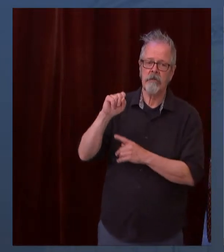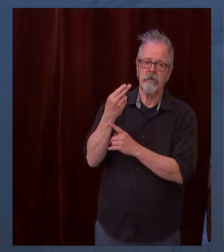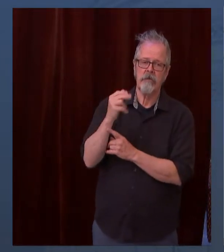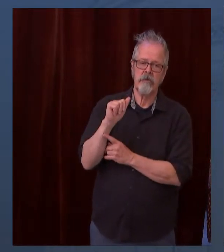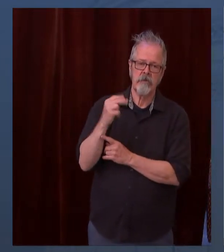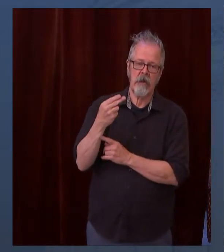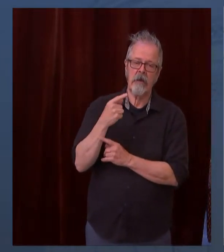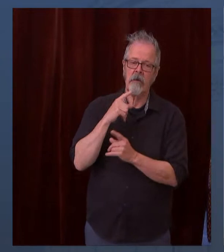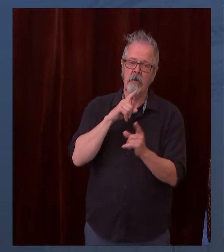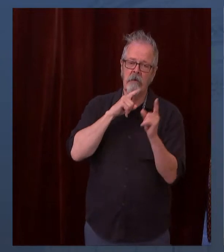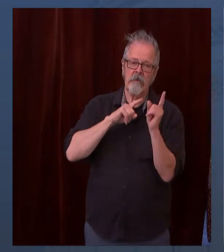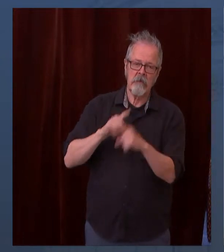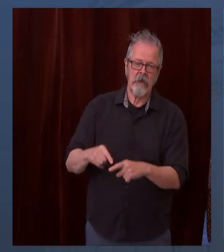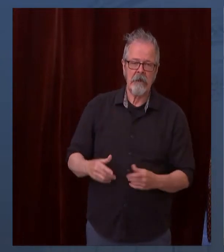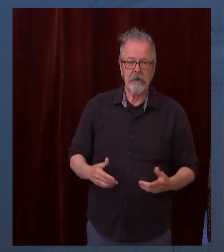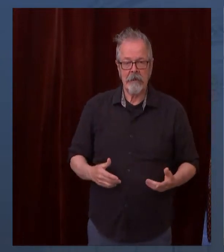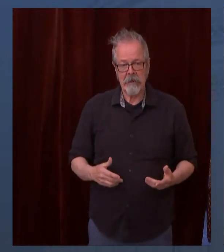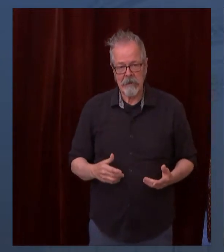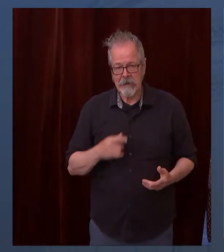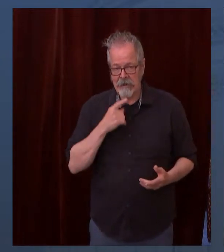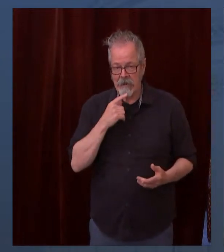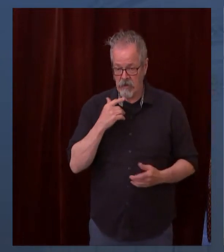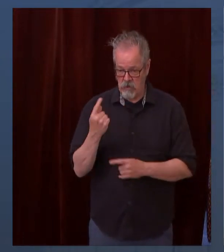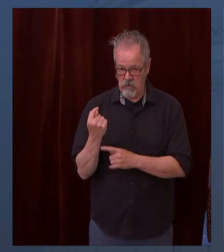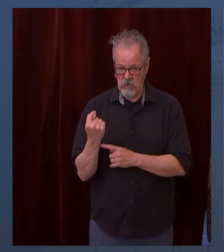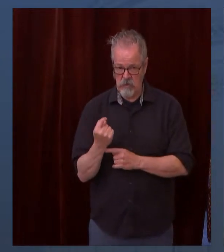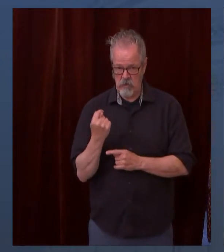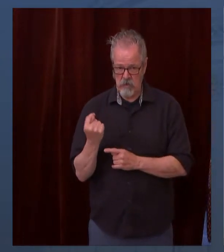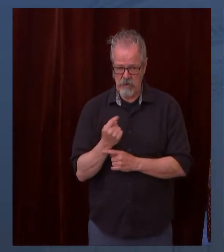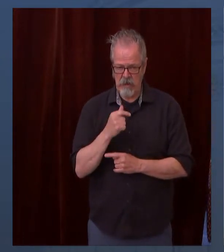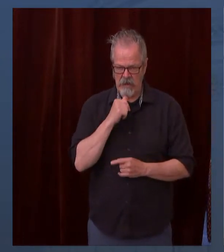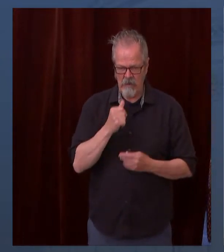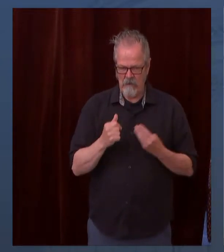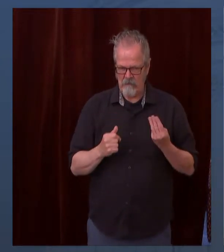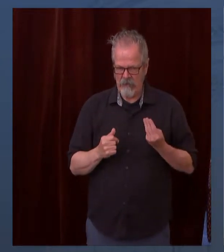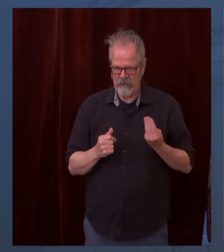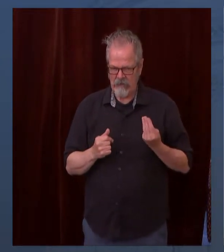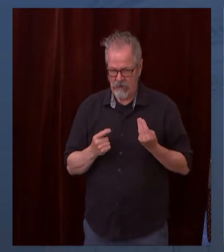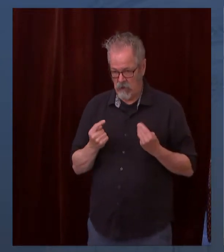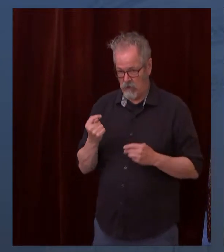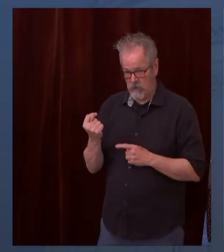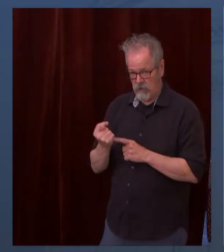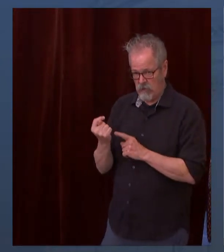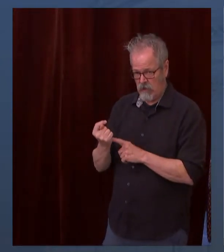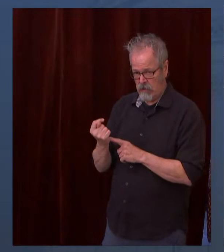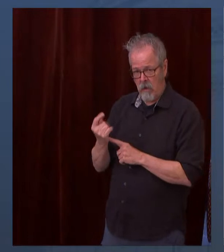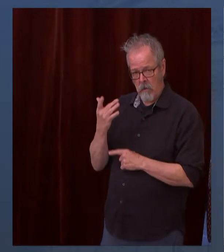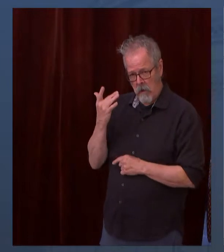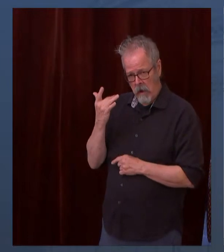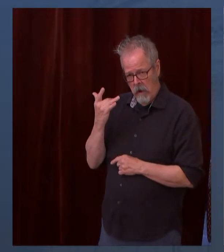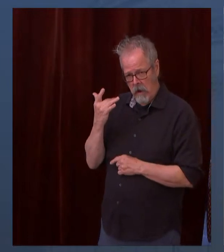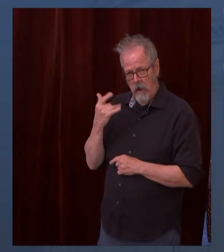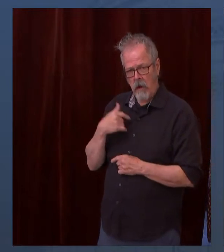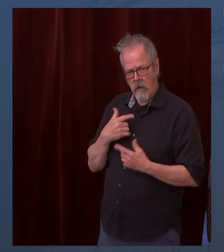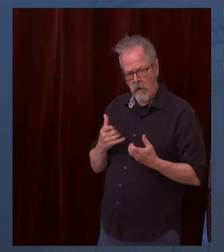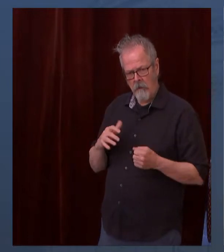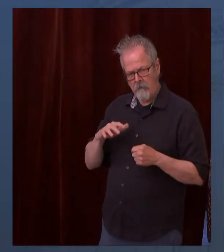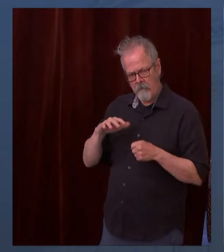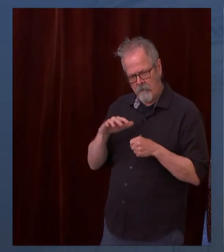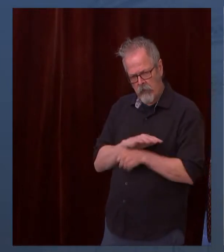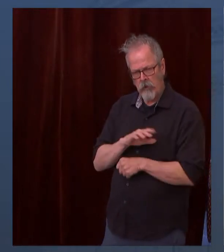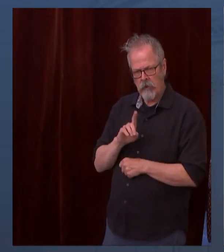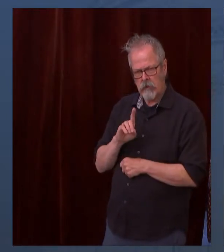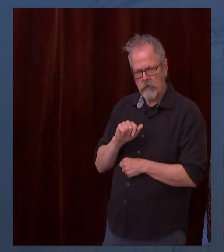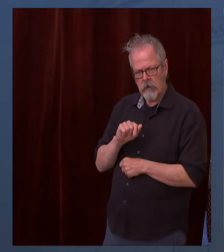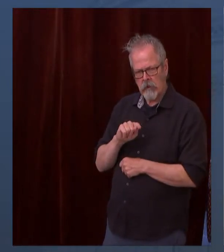versus Monday was we actually wanted to have the latest data that we could use to make our decisions on the